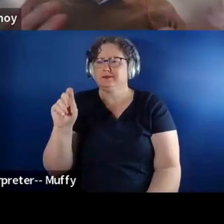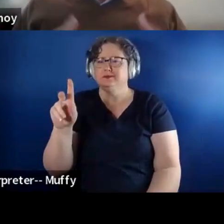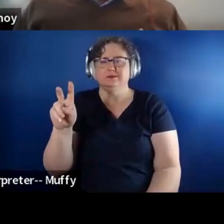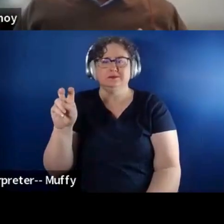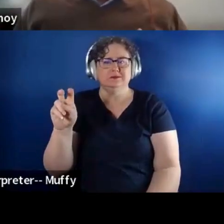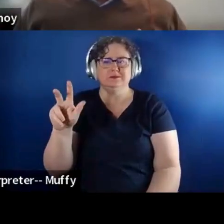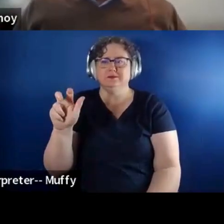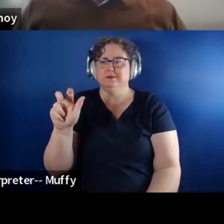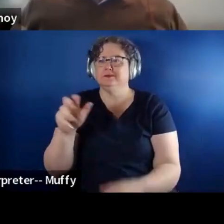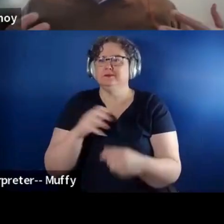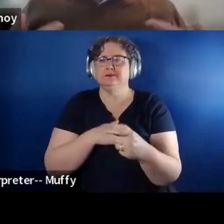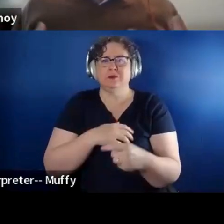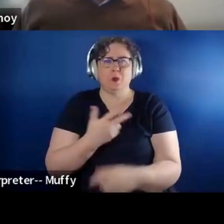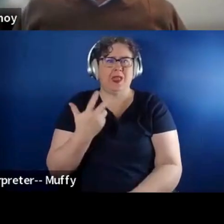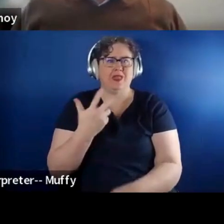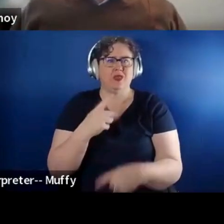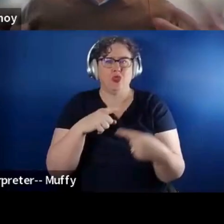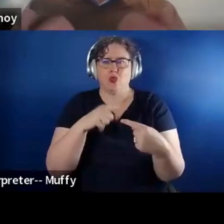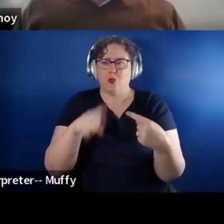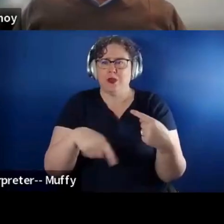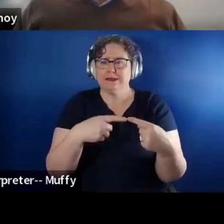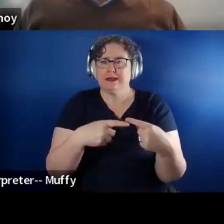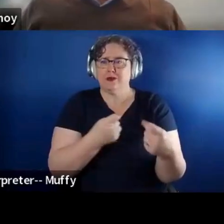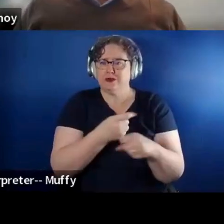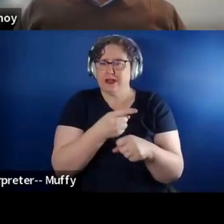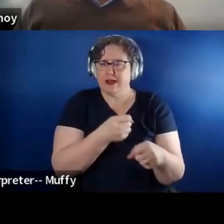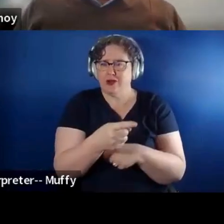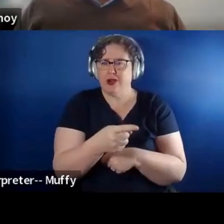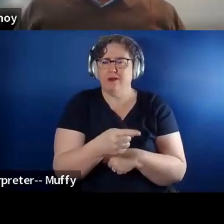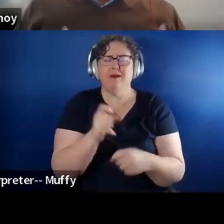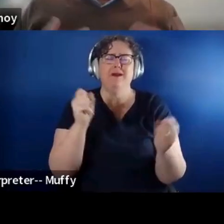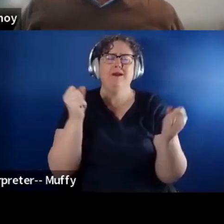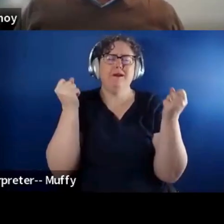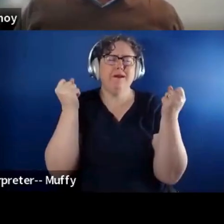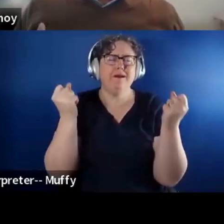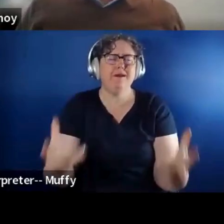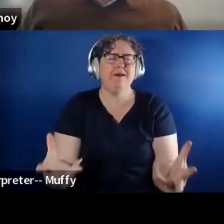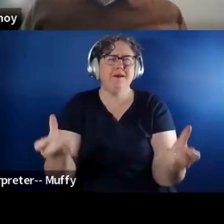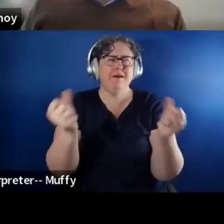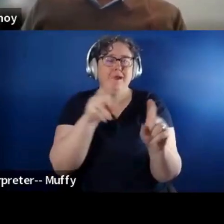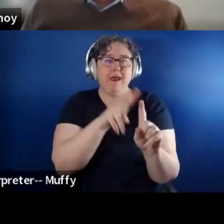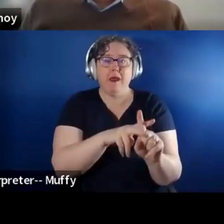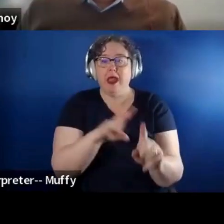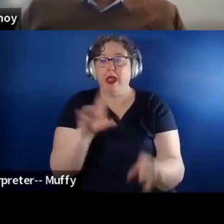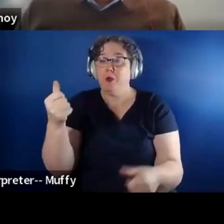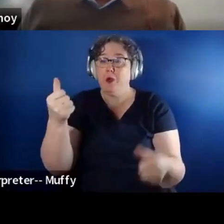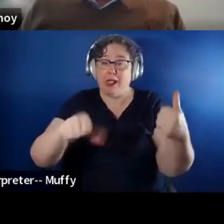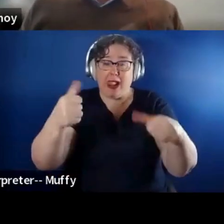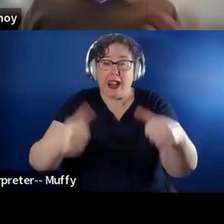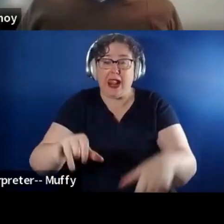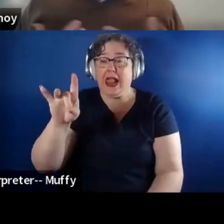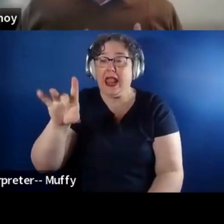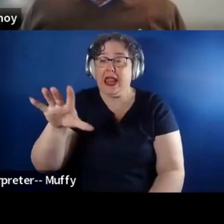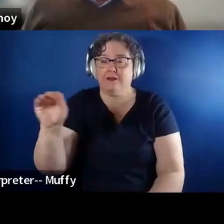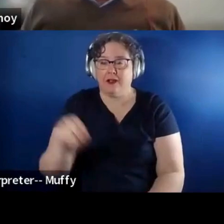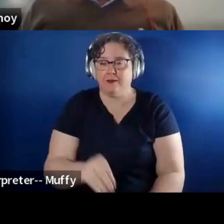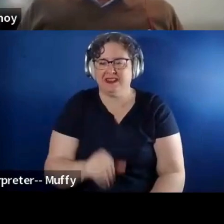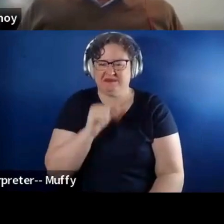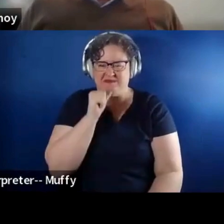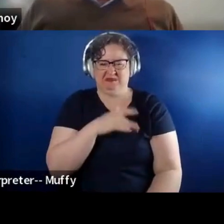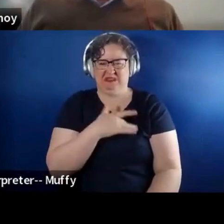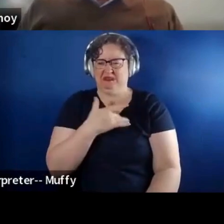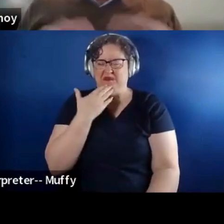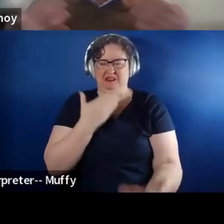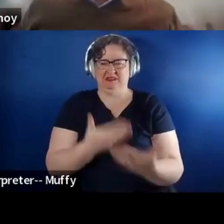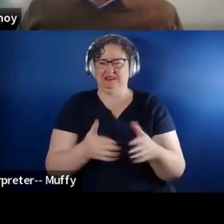cycle. With 3 cycles a year, we would hundreds and hundreds of applications, and we would decline 85% of those. That doesn't feel good from